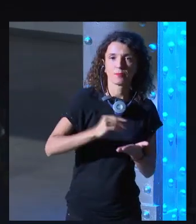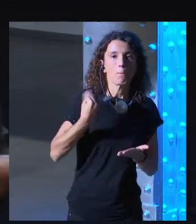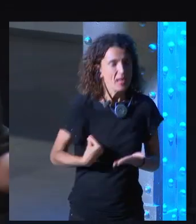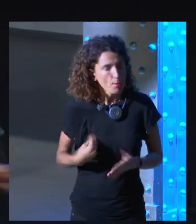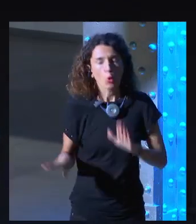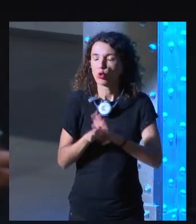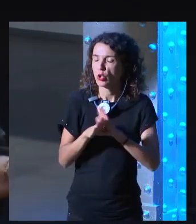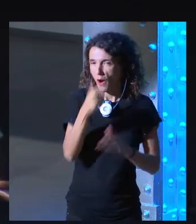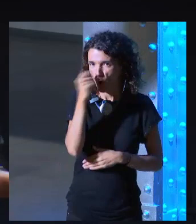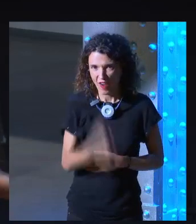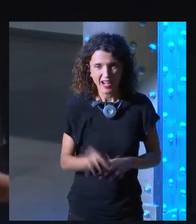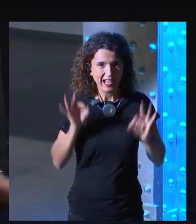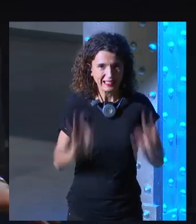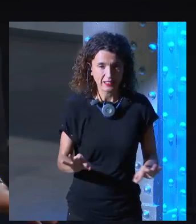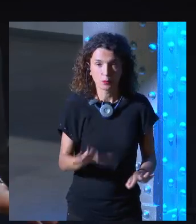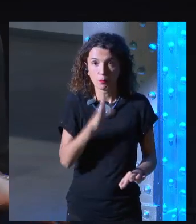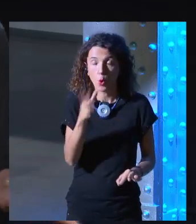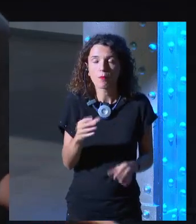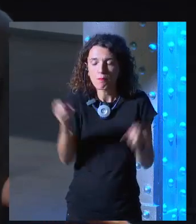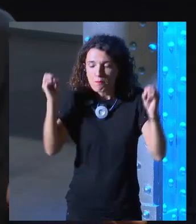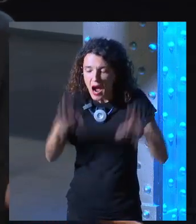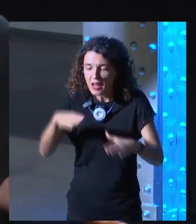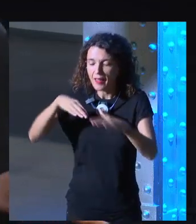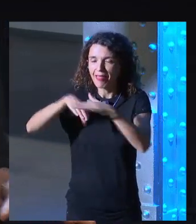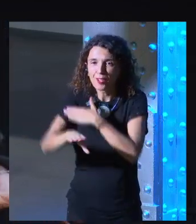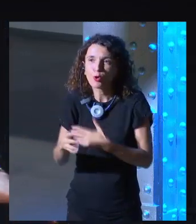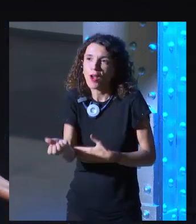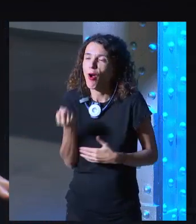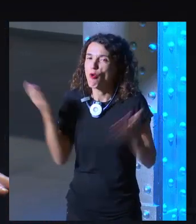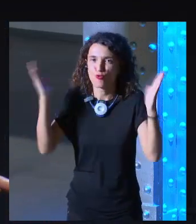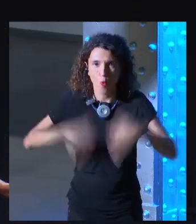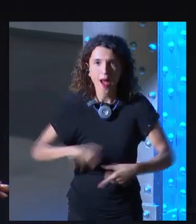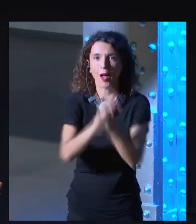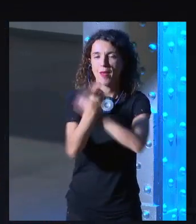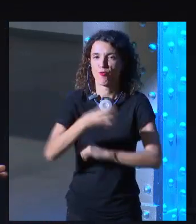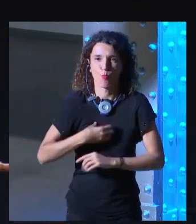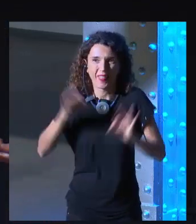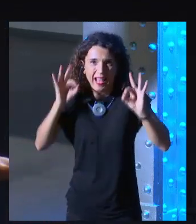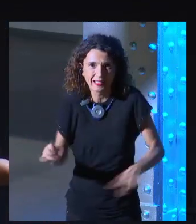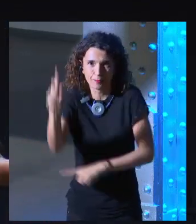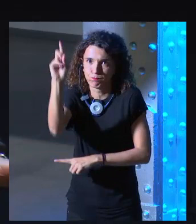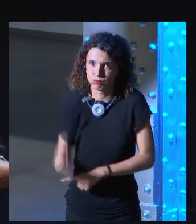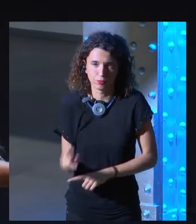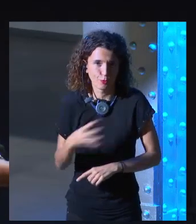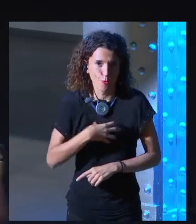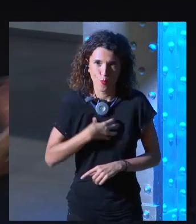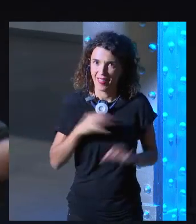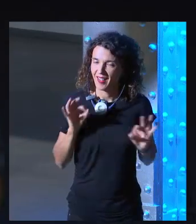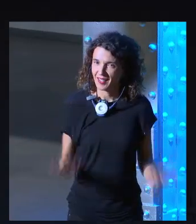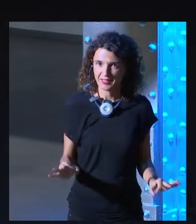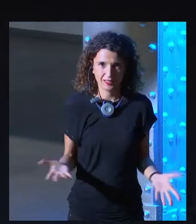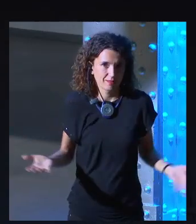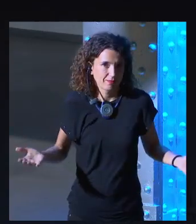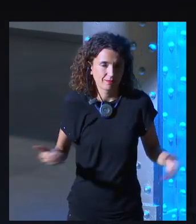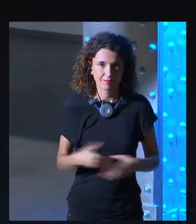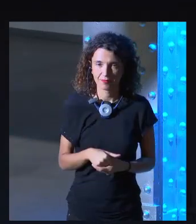Because there's no magic in the drawer or the file, right? So I have